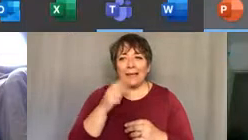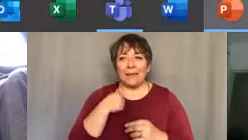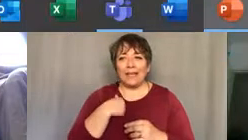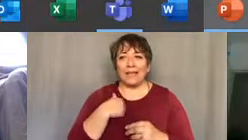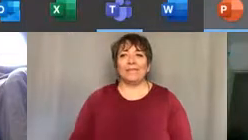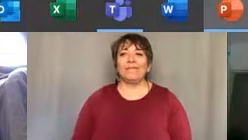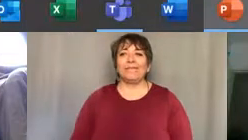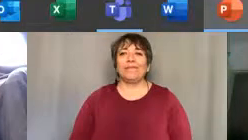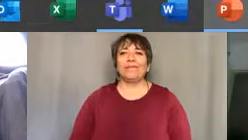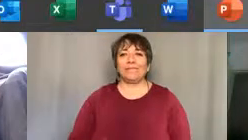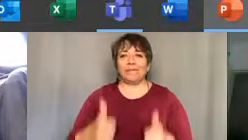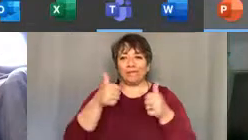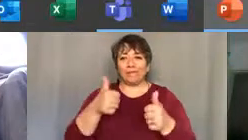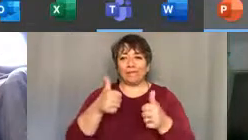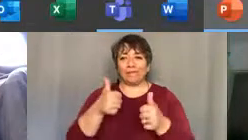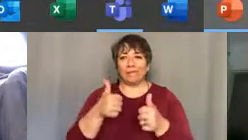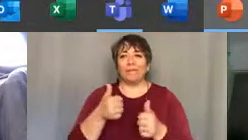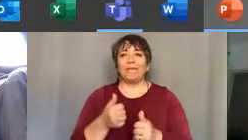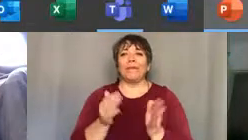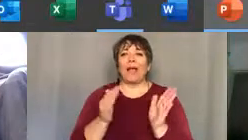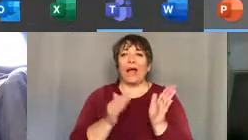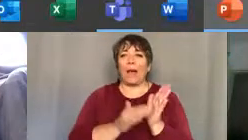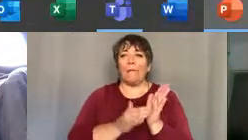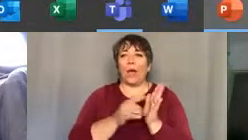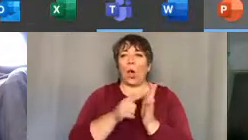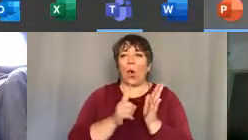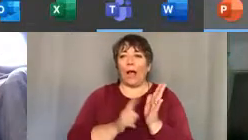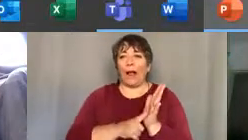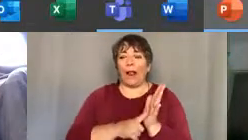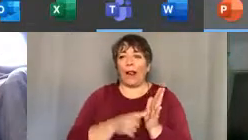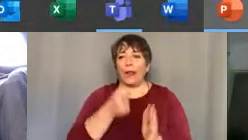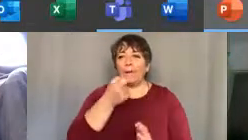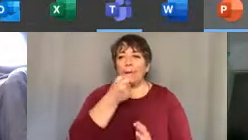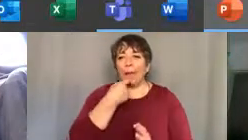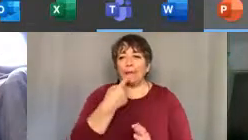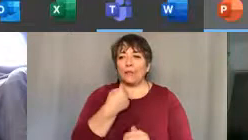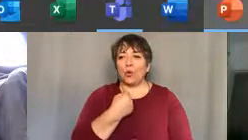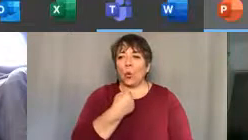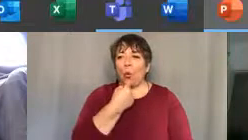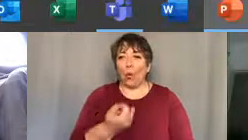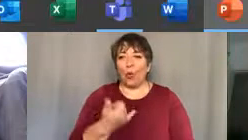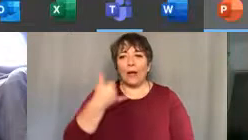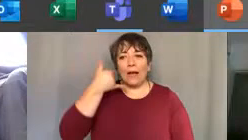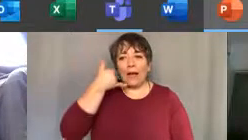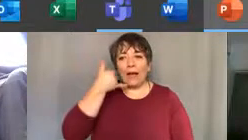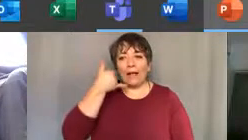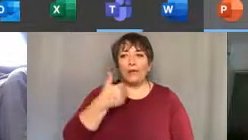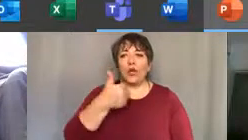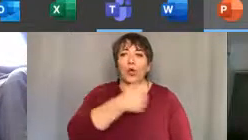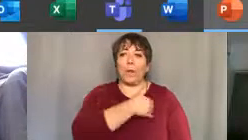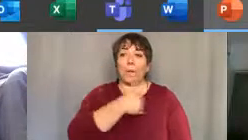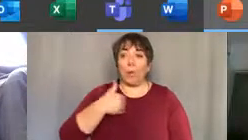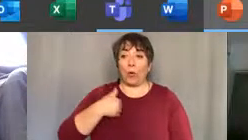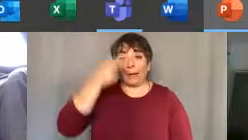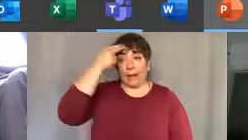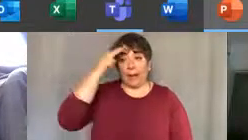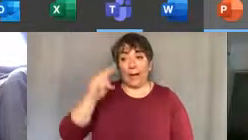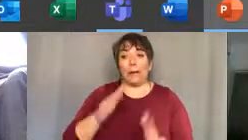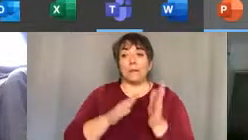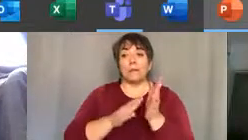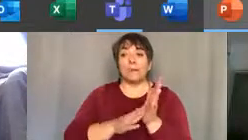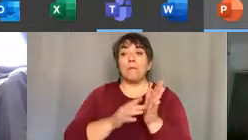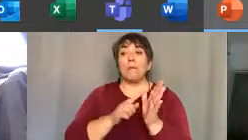Yeah, we can. Thank you, Mark. Thank you very much. Yeah, good morning, everybody. My name's Mark Jones. Thank you very much, Kate,